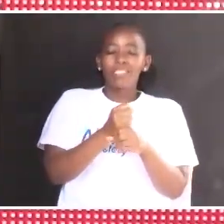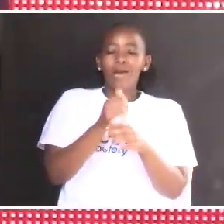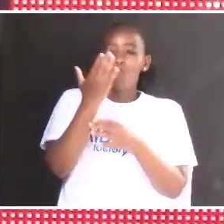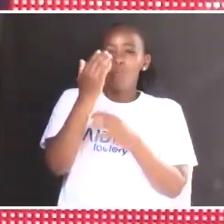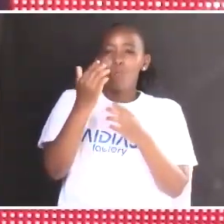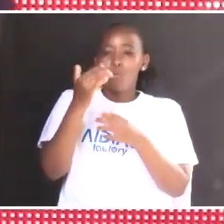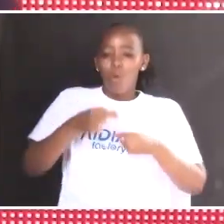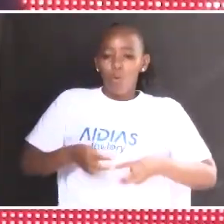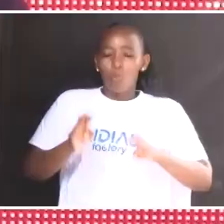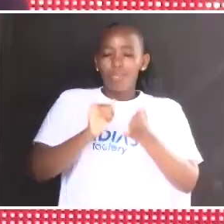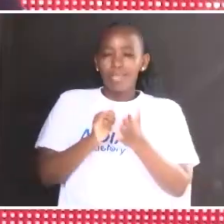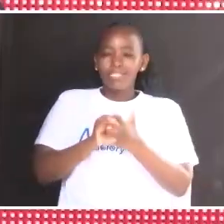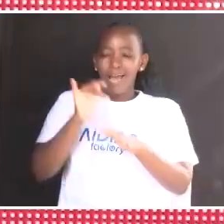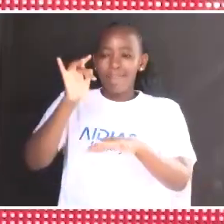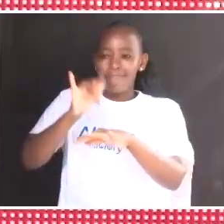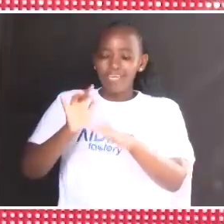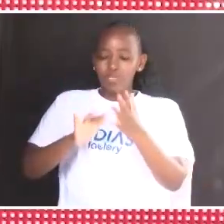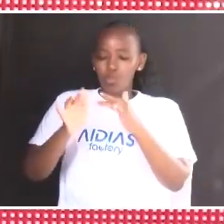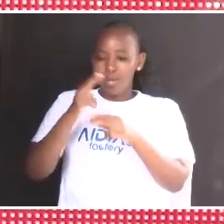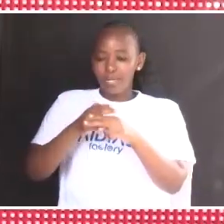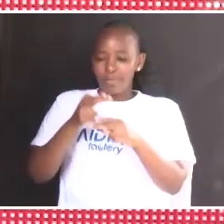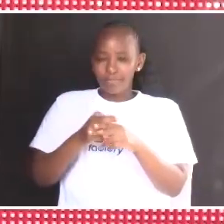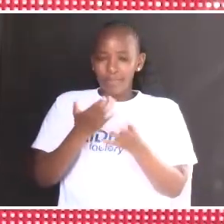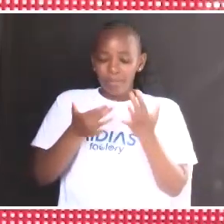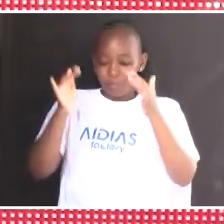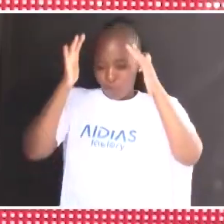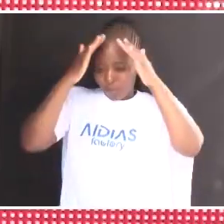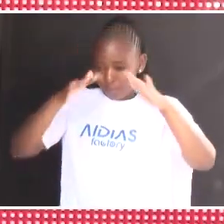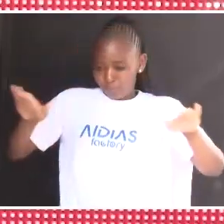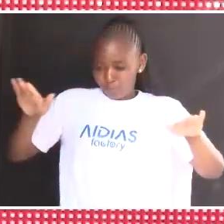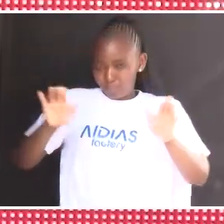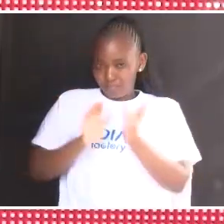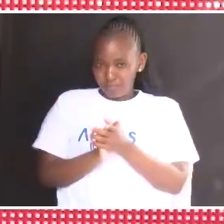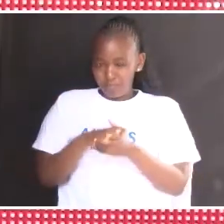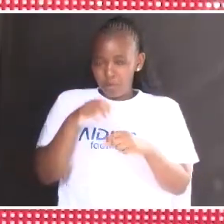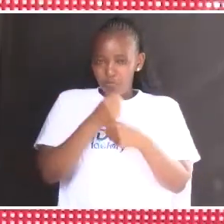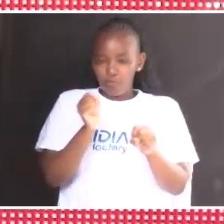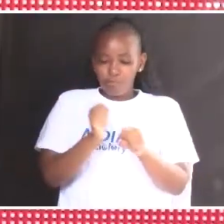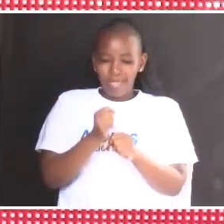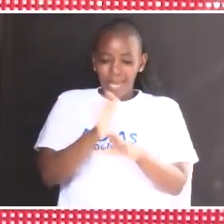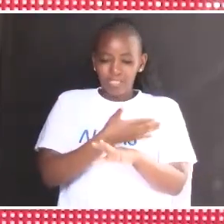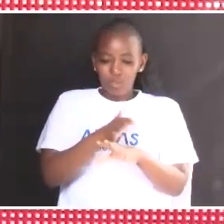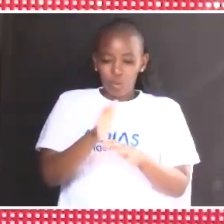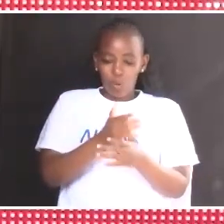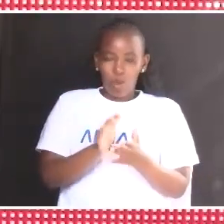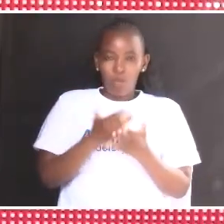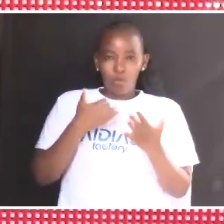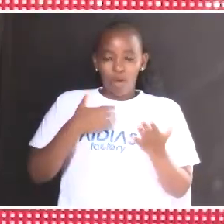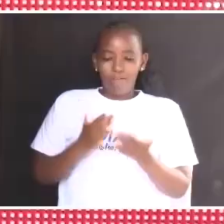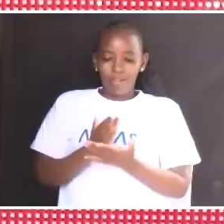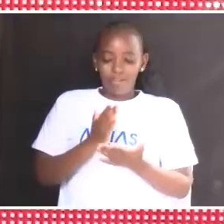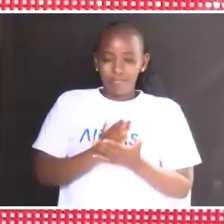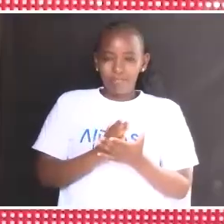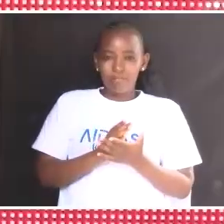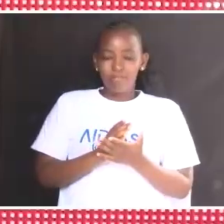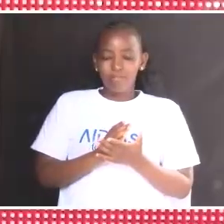your reputation. Assume you are a Muslim, umetengeneza wimbo. You have the right, if you are a strong Muslim, there is a reason